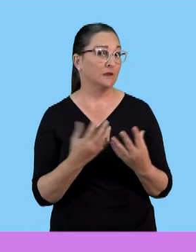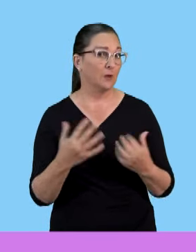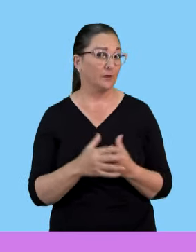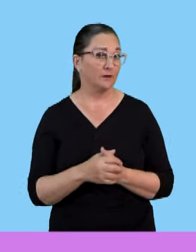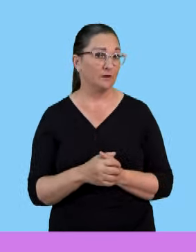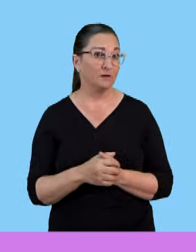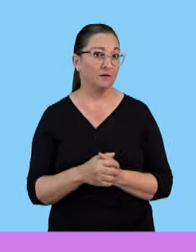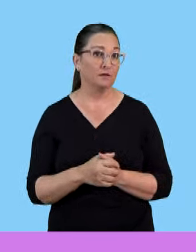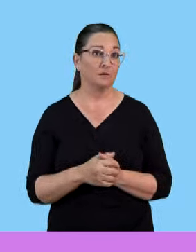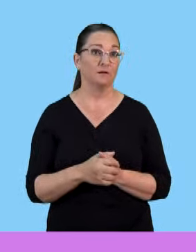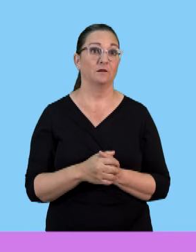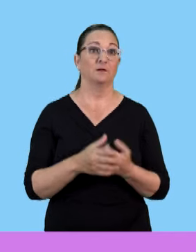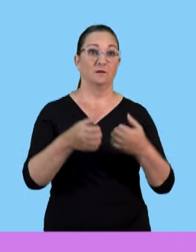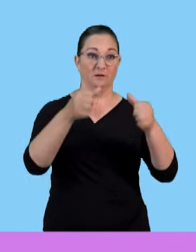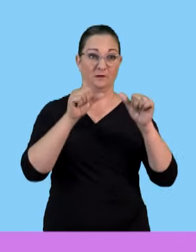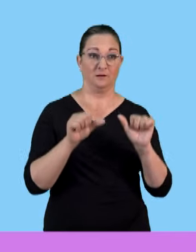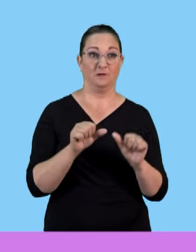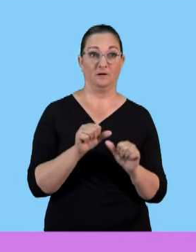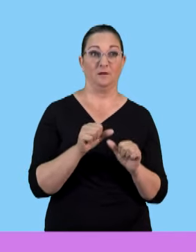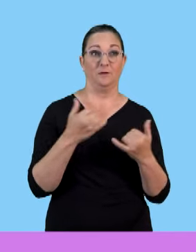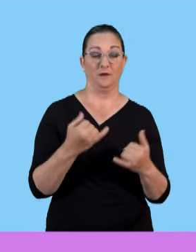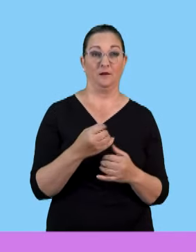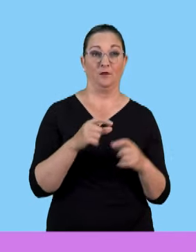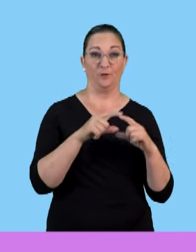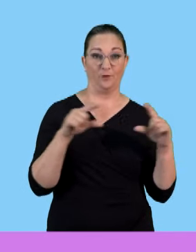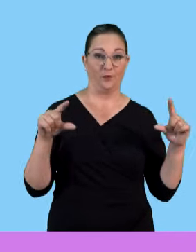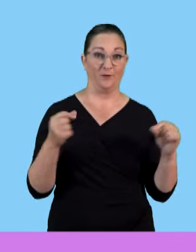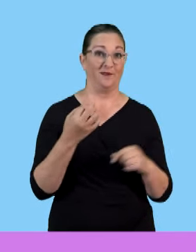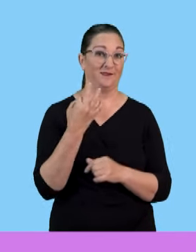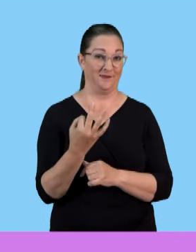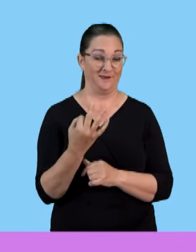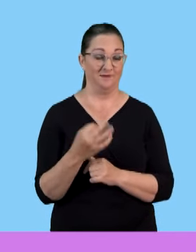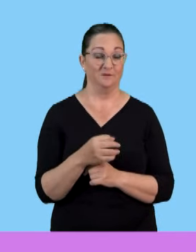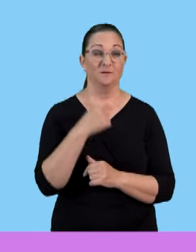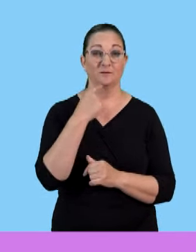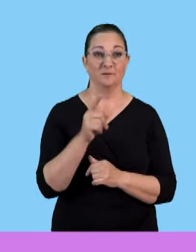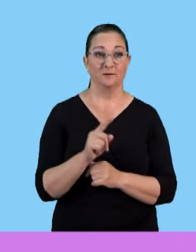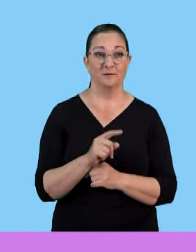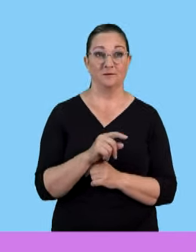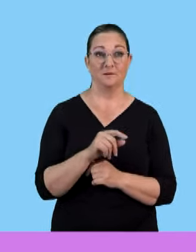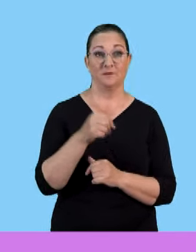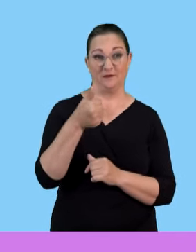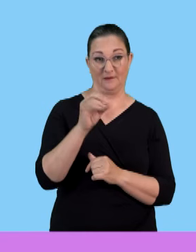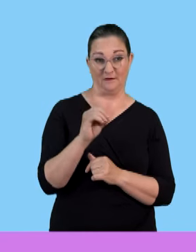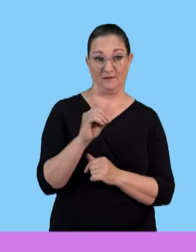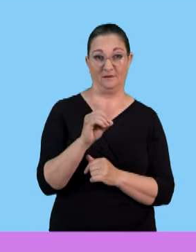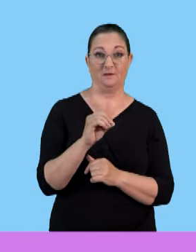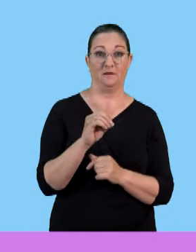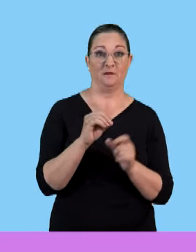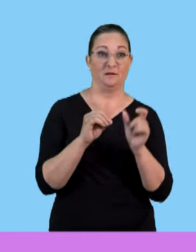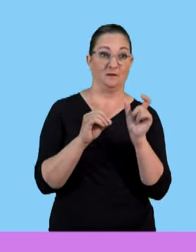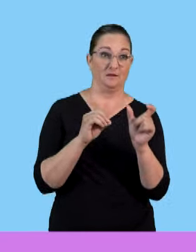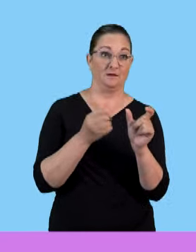many? 6. So it means we are going to go to block number 3. Now, when we get to block number 3, it says 60